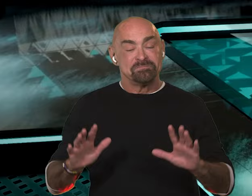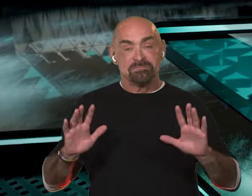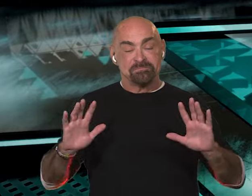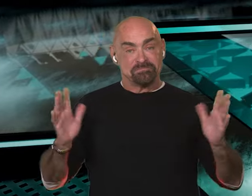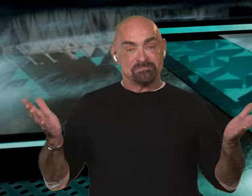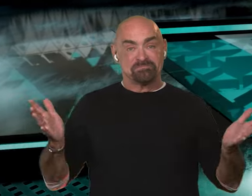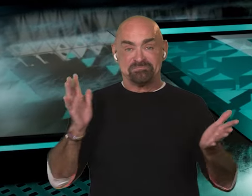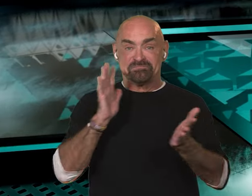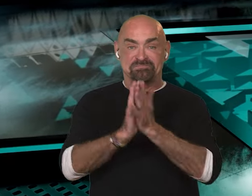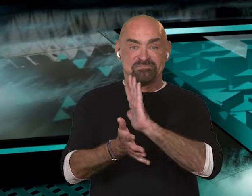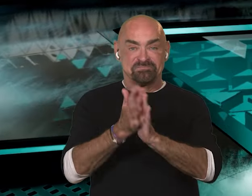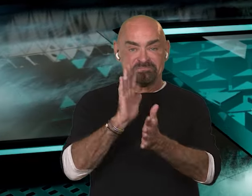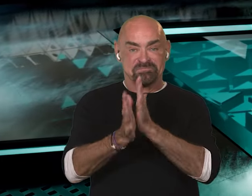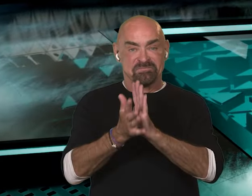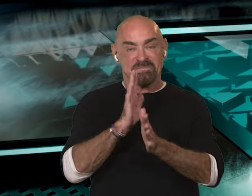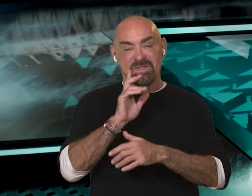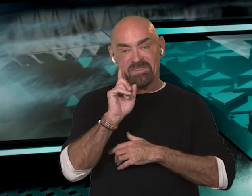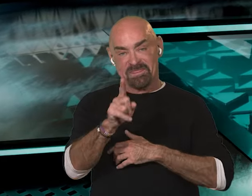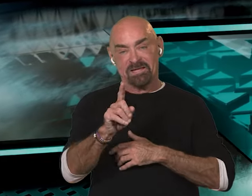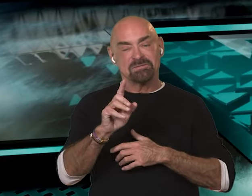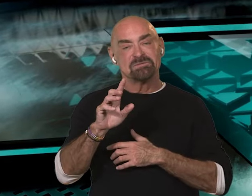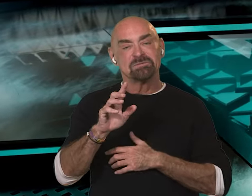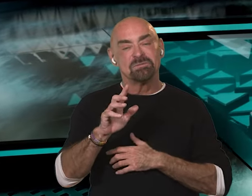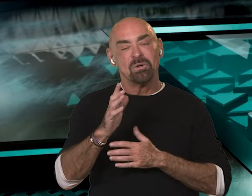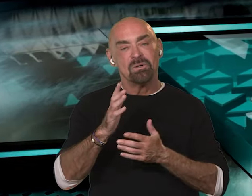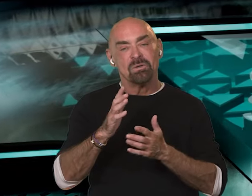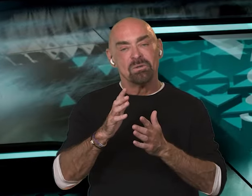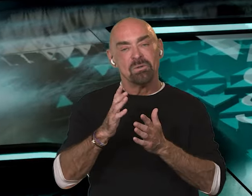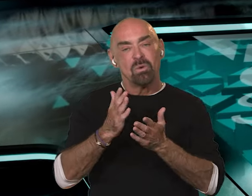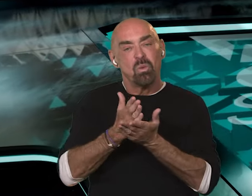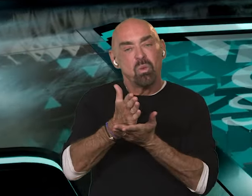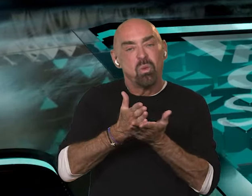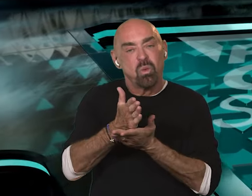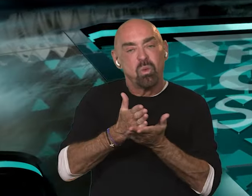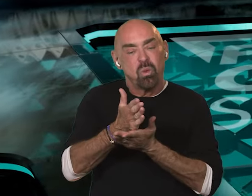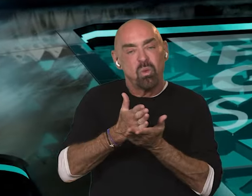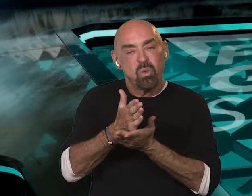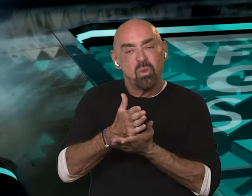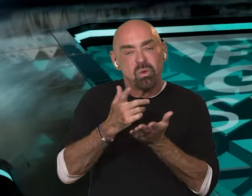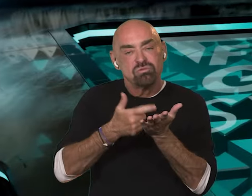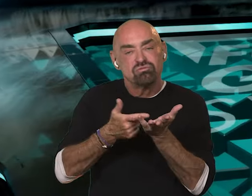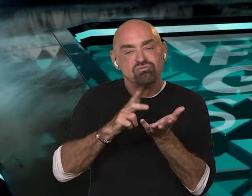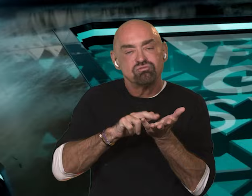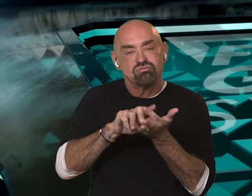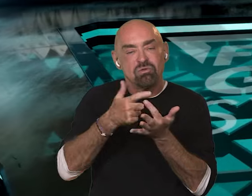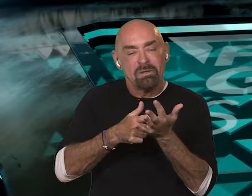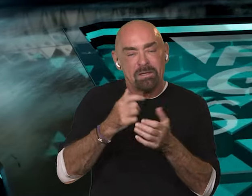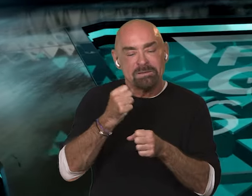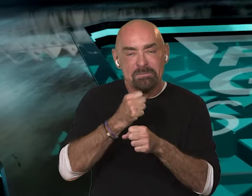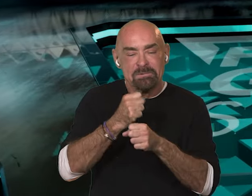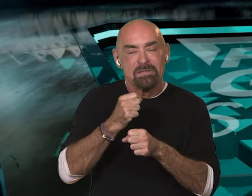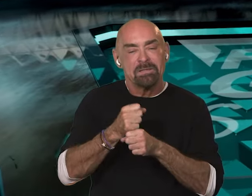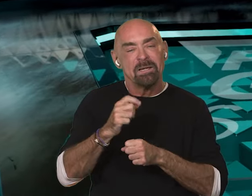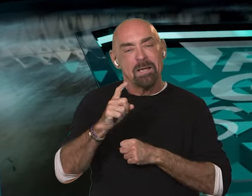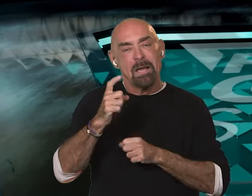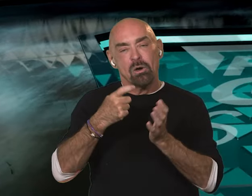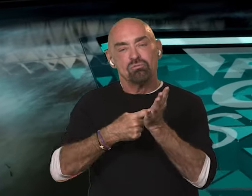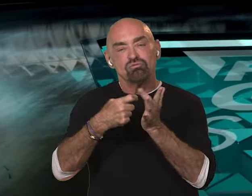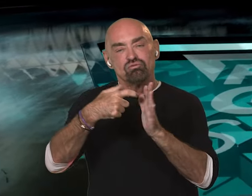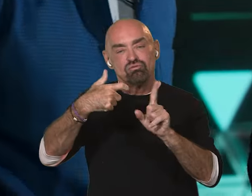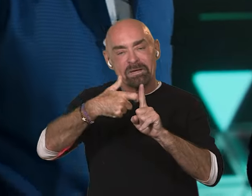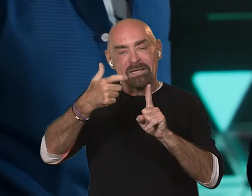That was a quick taste of what's to come from Woodrunner Games, an indie studio featuring developers who worked on Cuphead and Rick